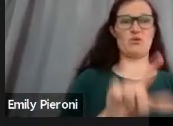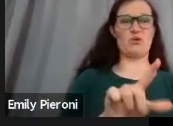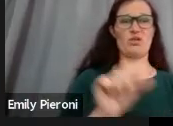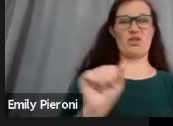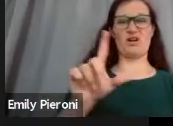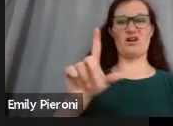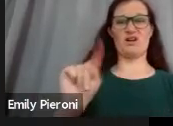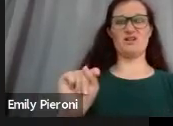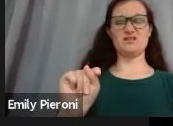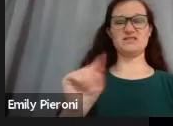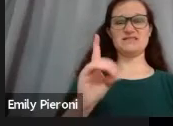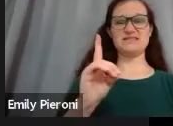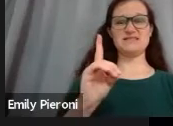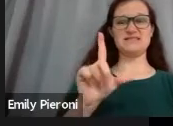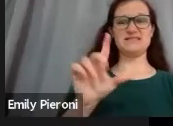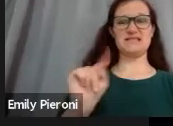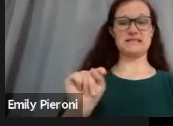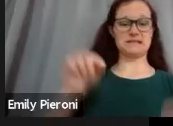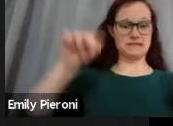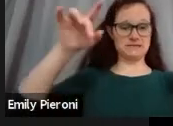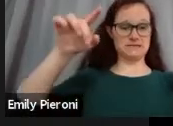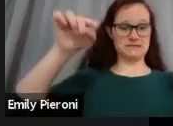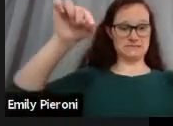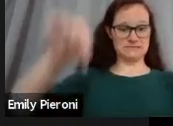Jiminy Christmas.